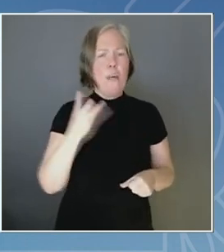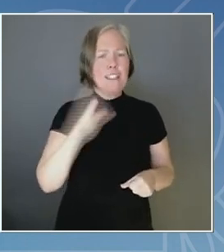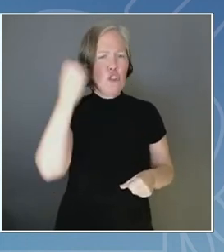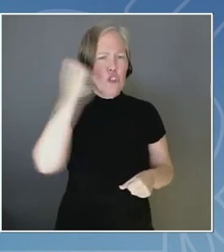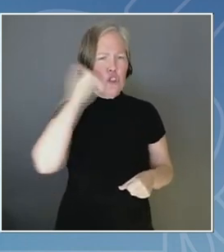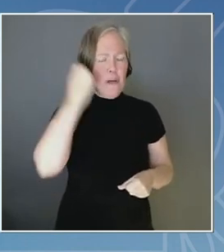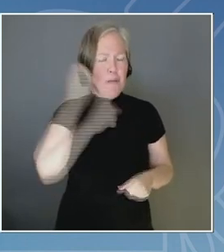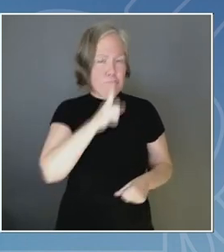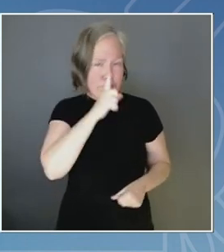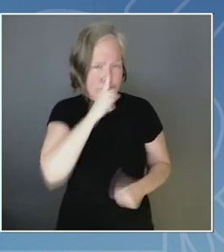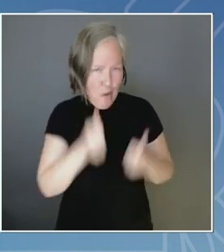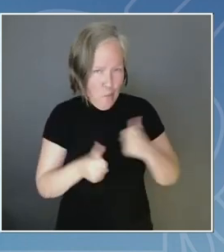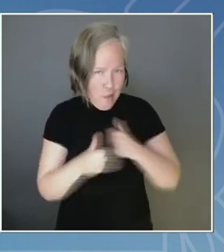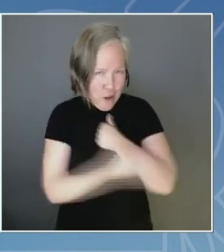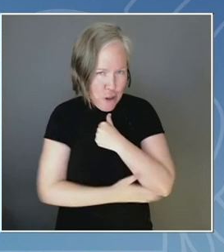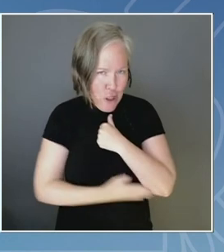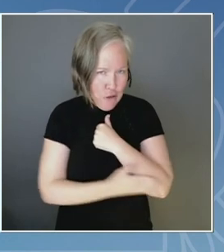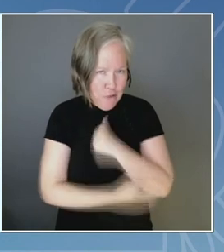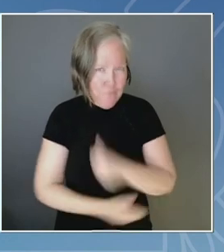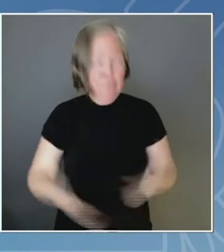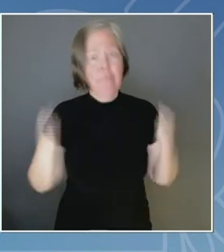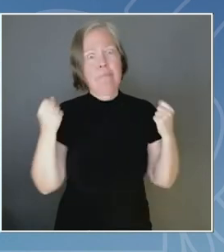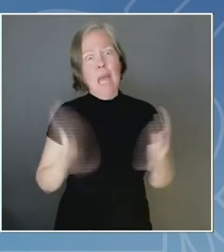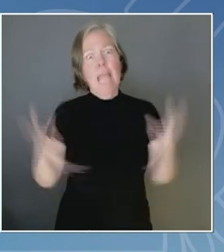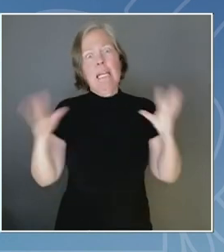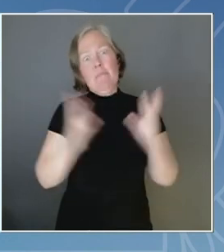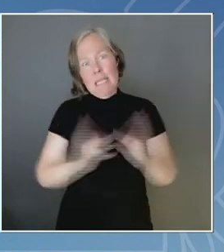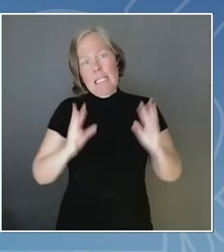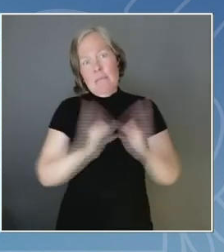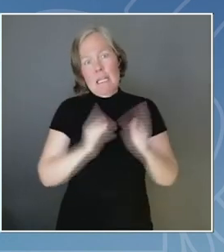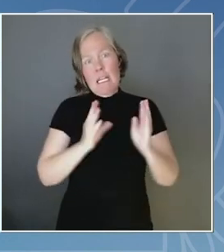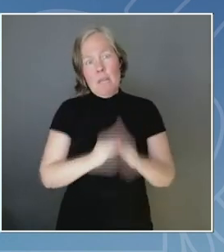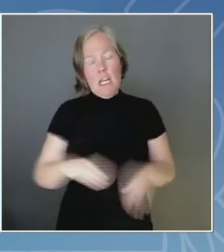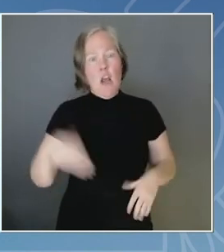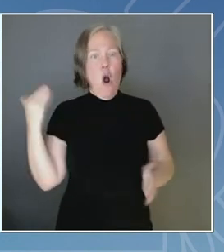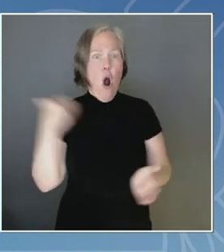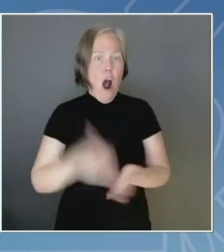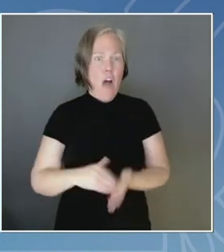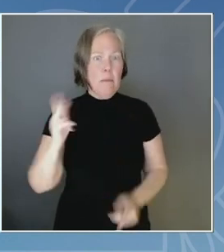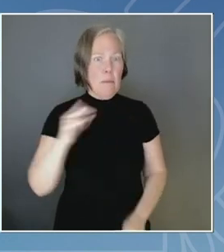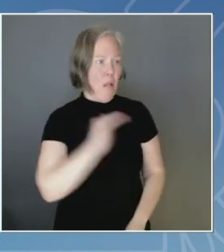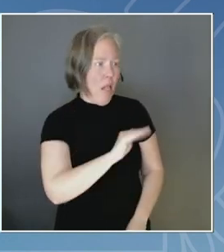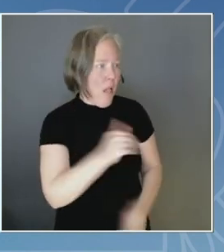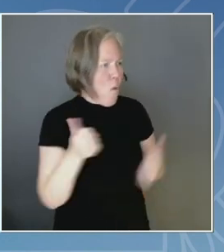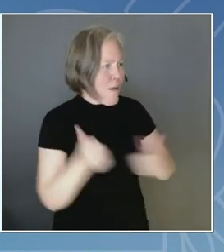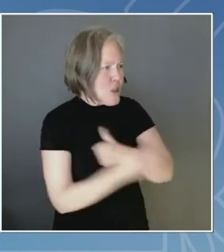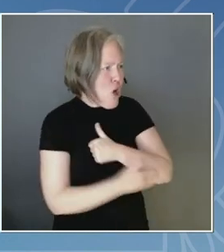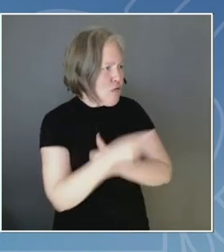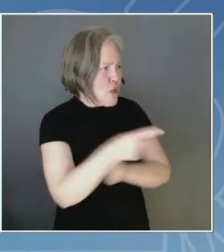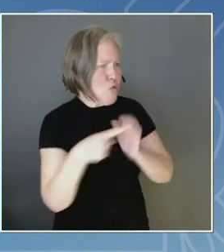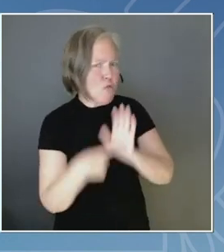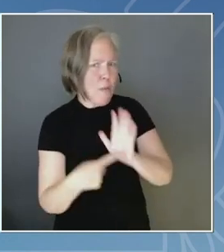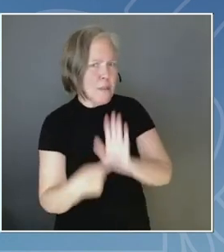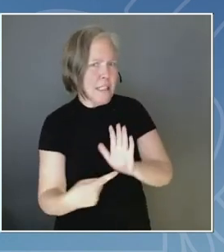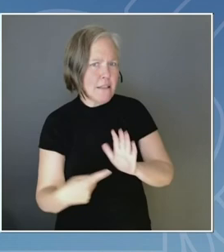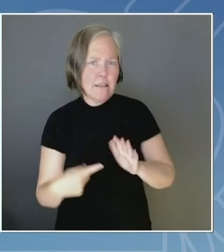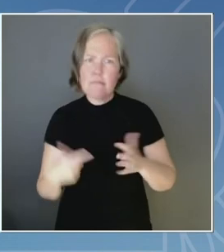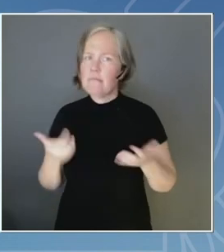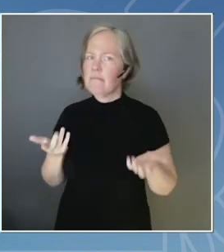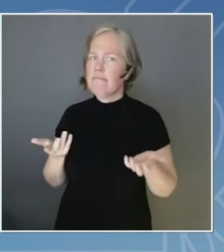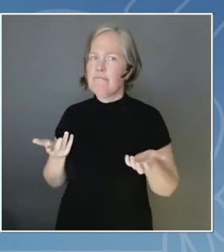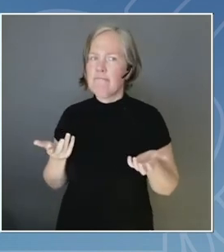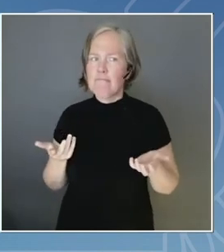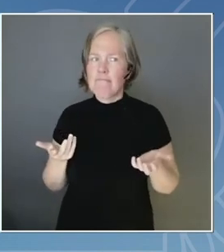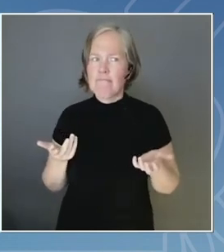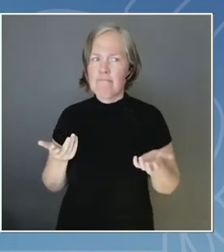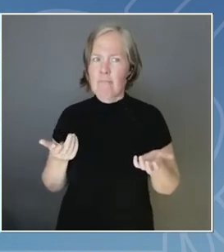nameless. And in my many meetings, I remember being asked several times about which country I represented. And in one, when I said I was